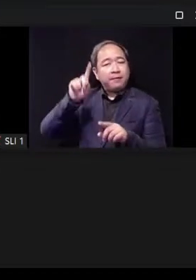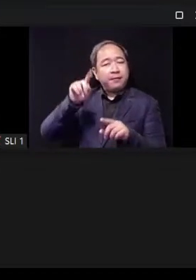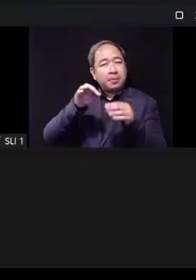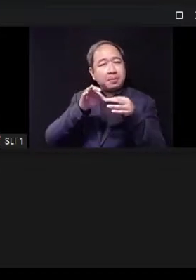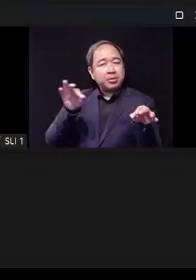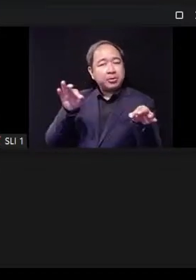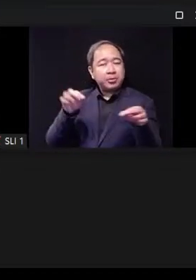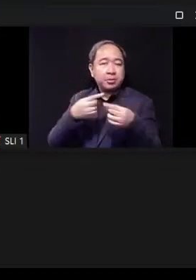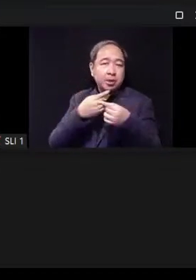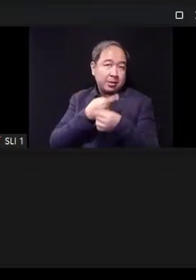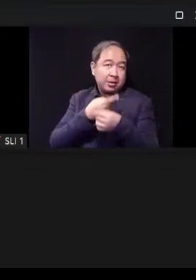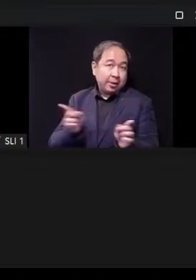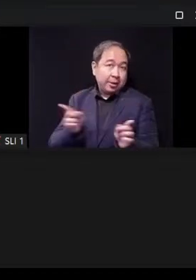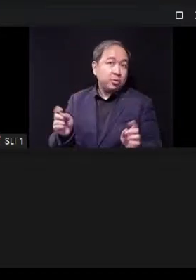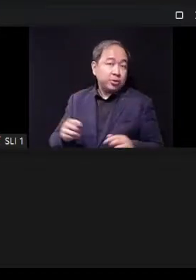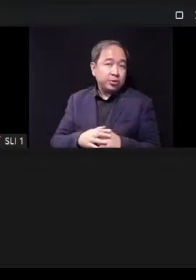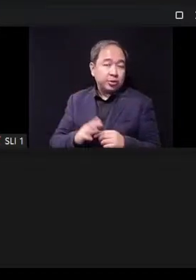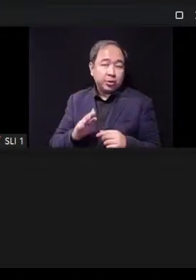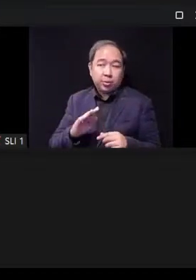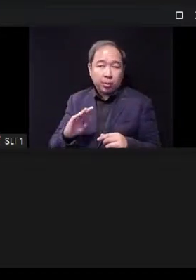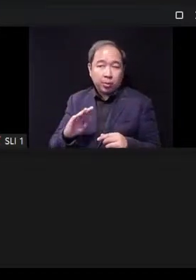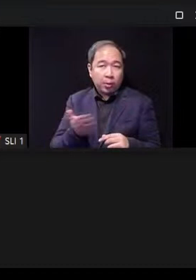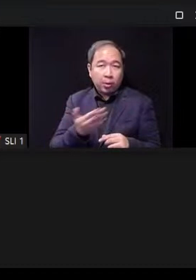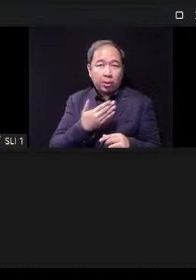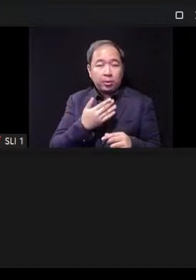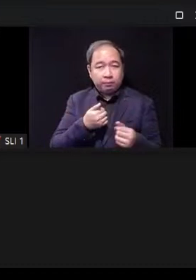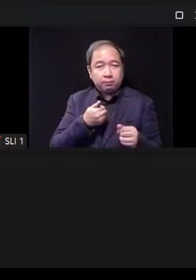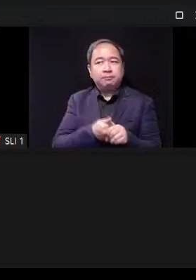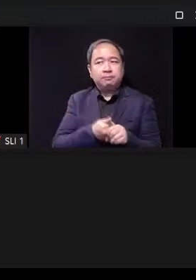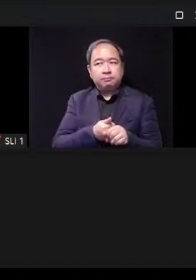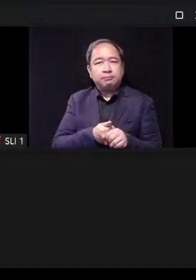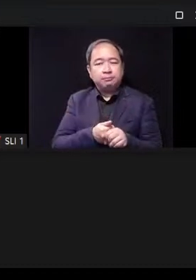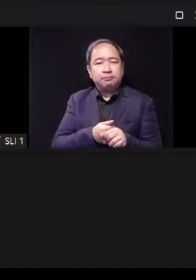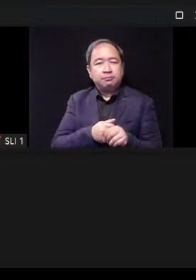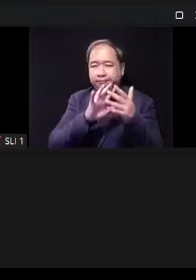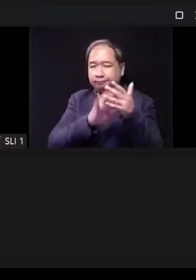then everything follows.